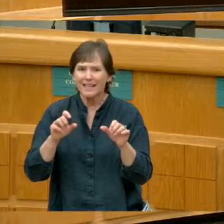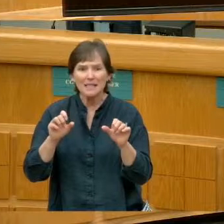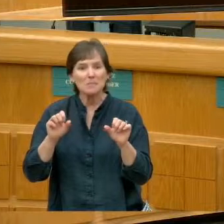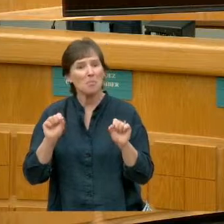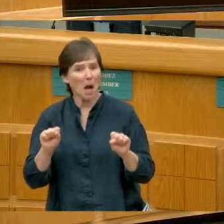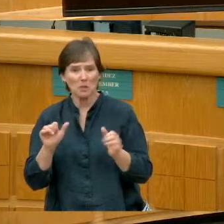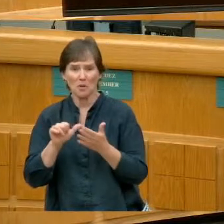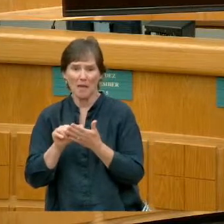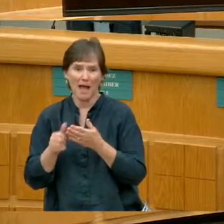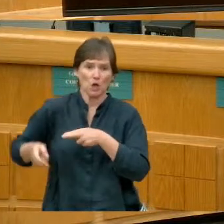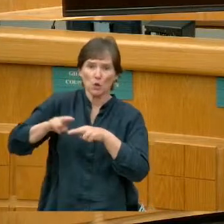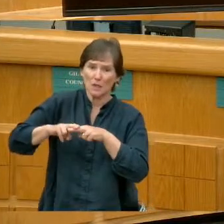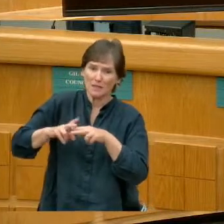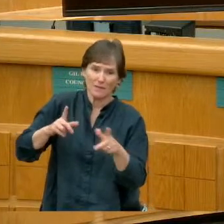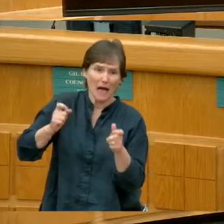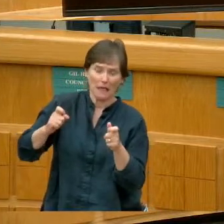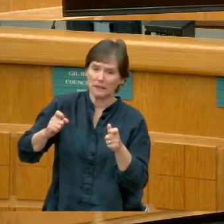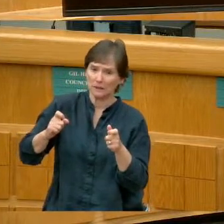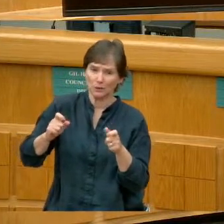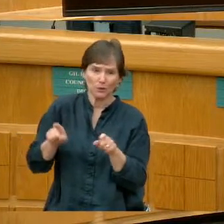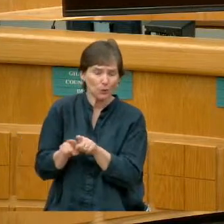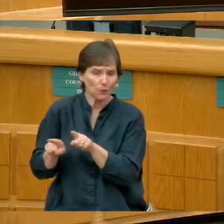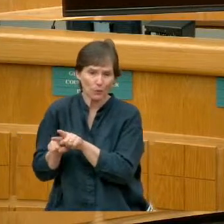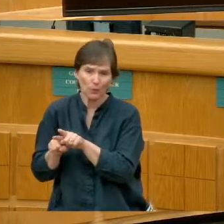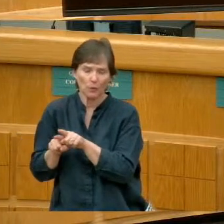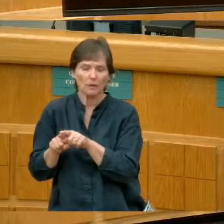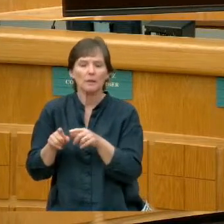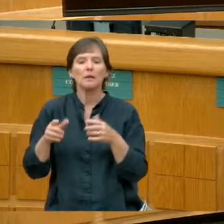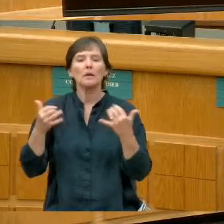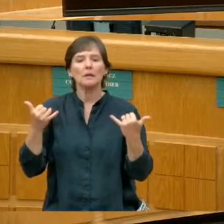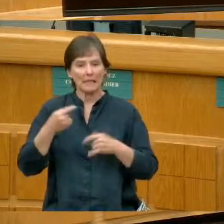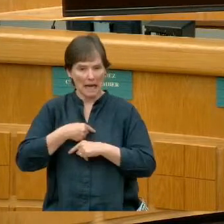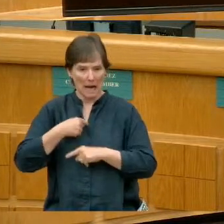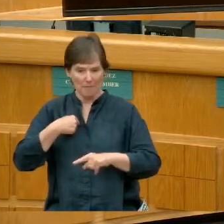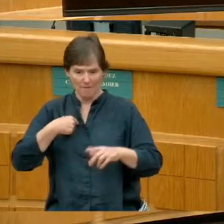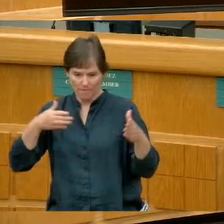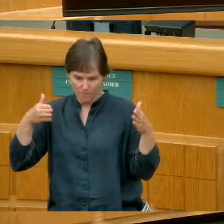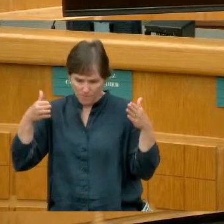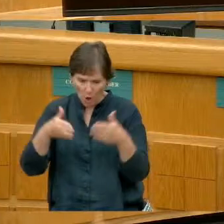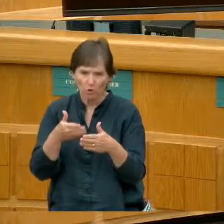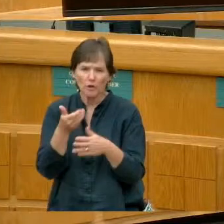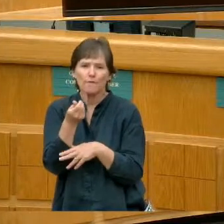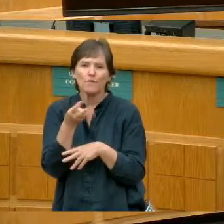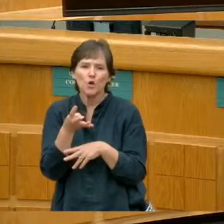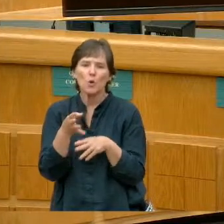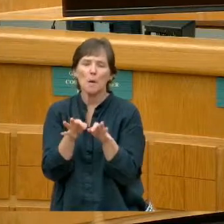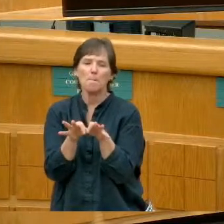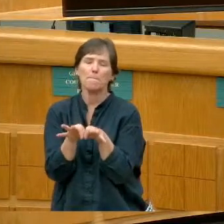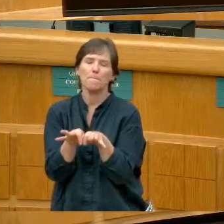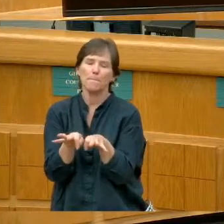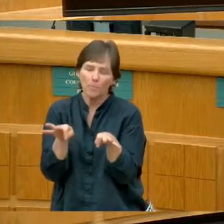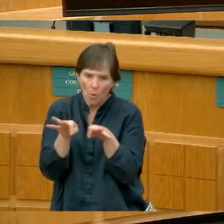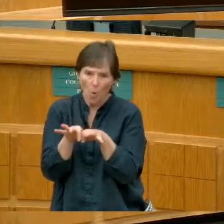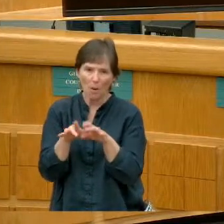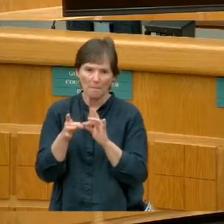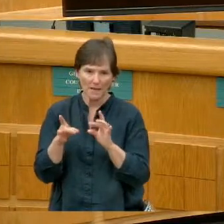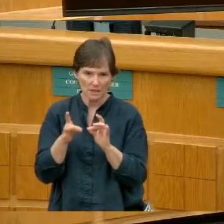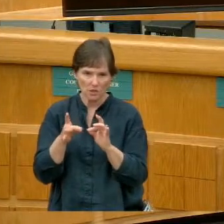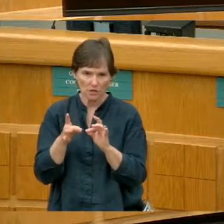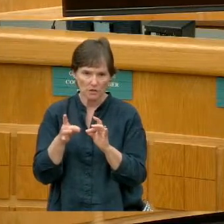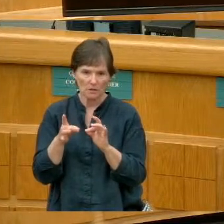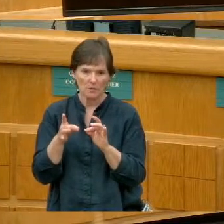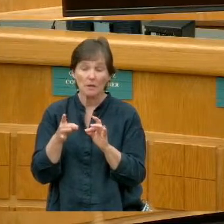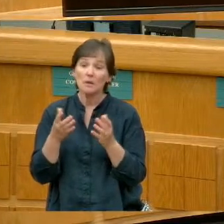capacity. So today I'm going to focus on a few important messages, some of which you've heard